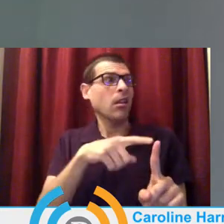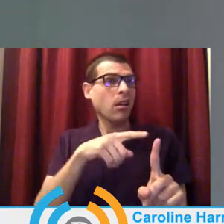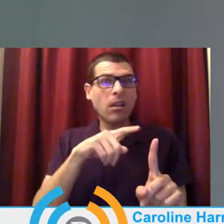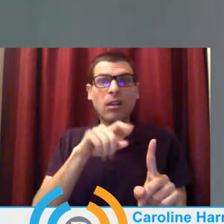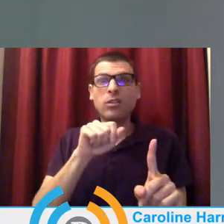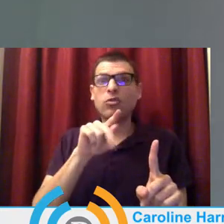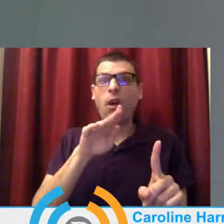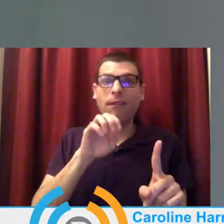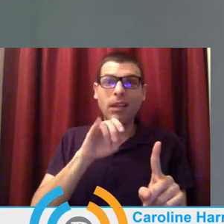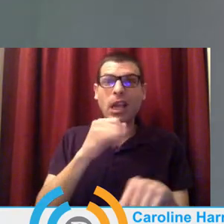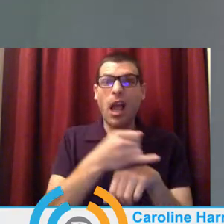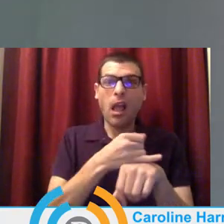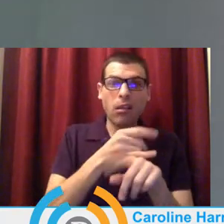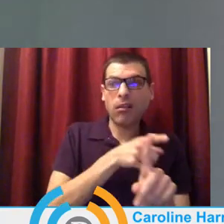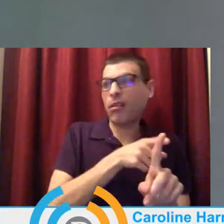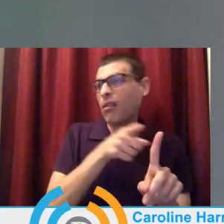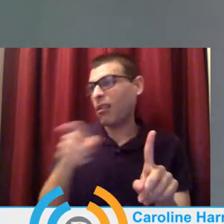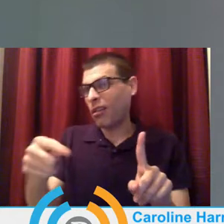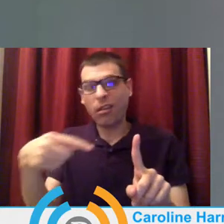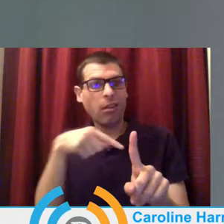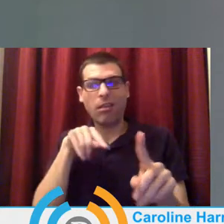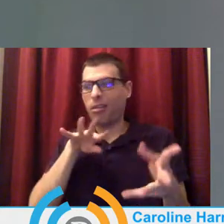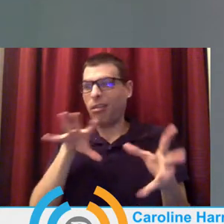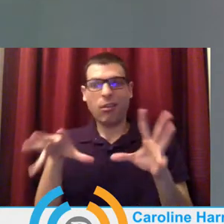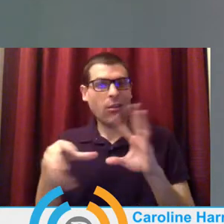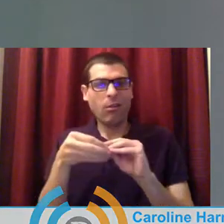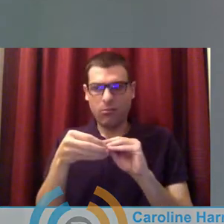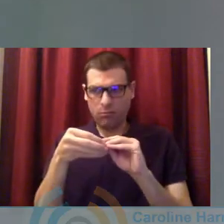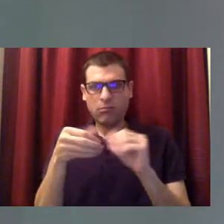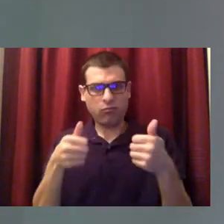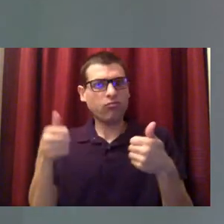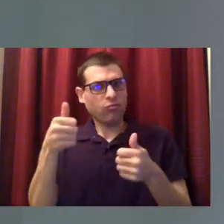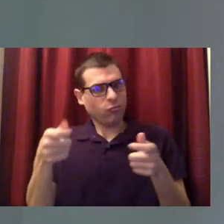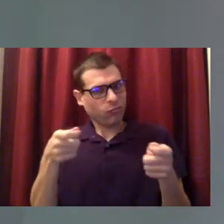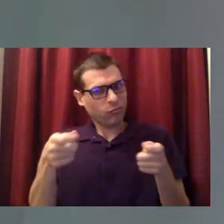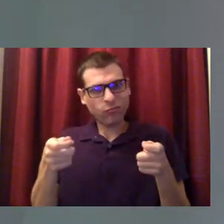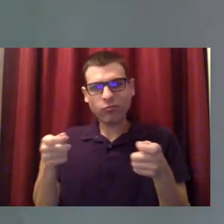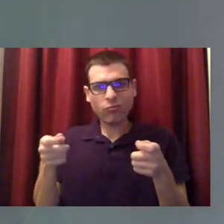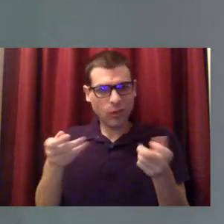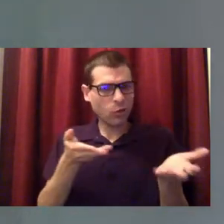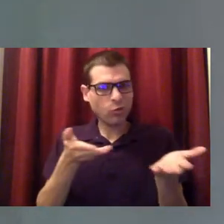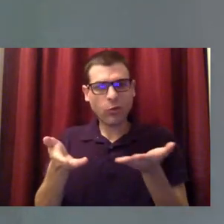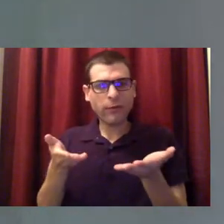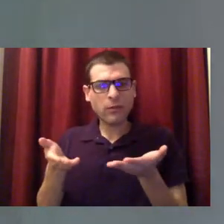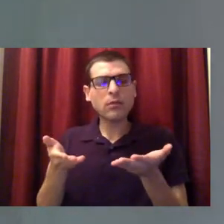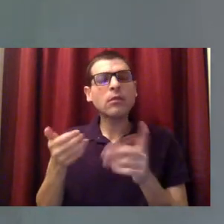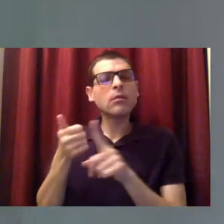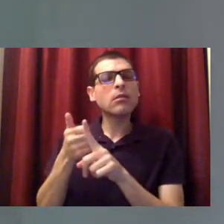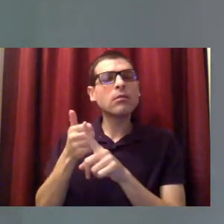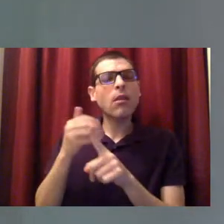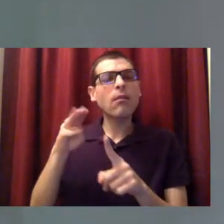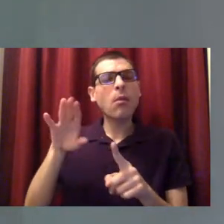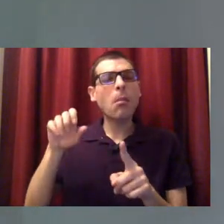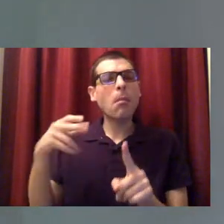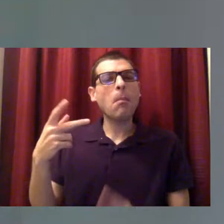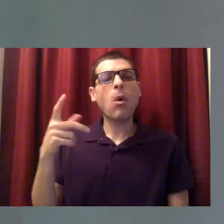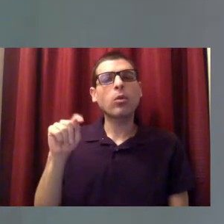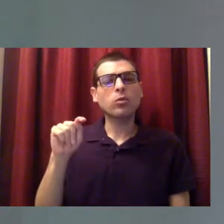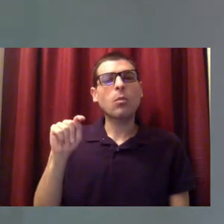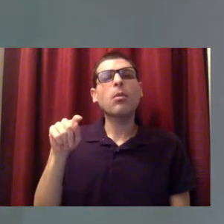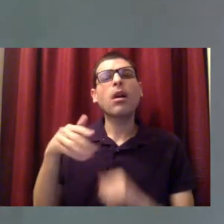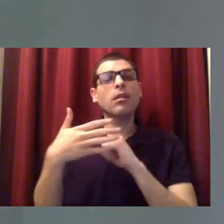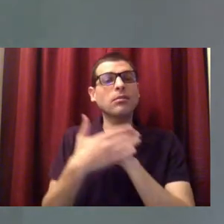Island, and all the points in between. Chair Kafoury has served on the Multnomah County Commission since 2008 and as chair